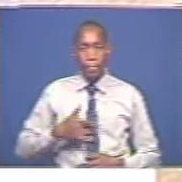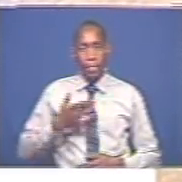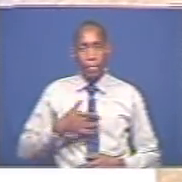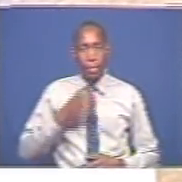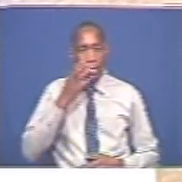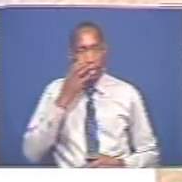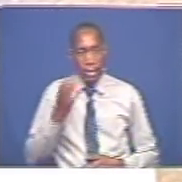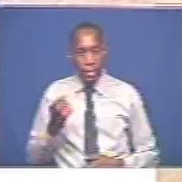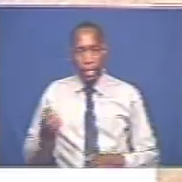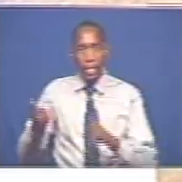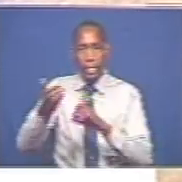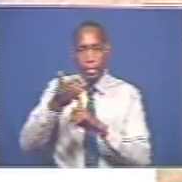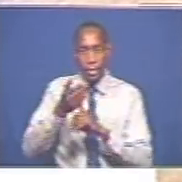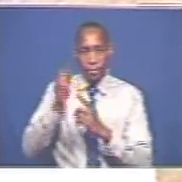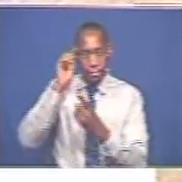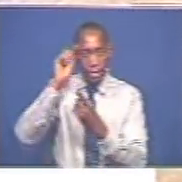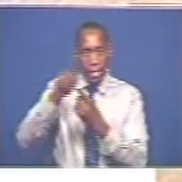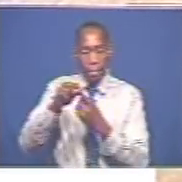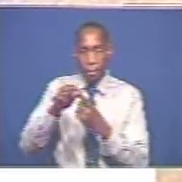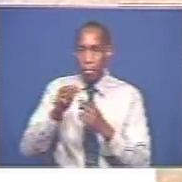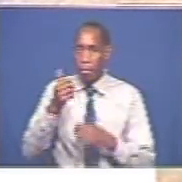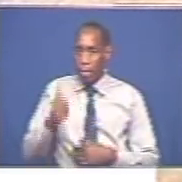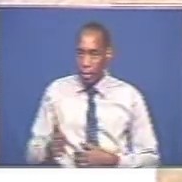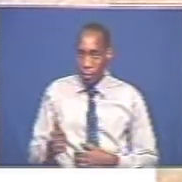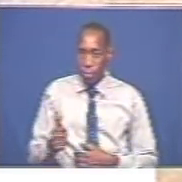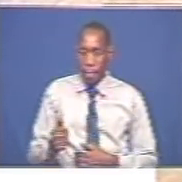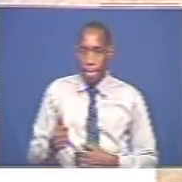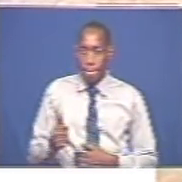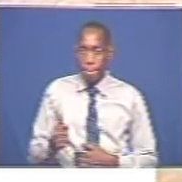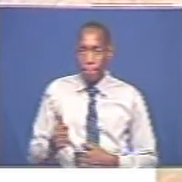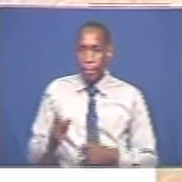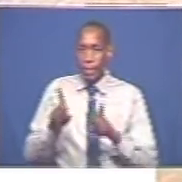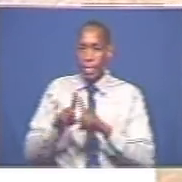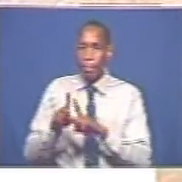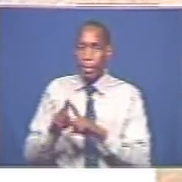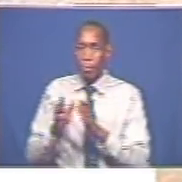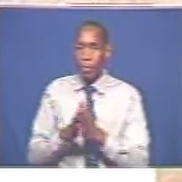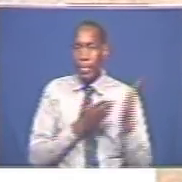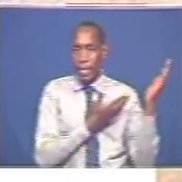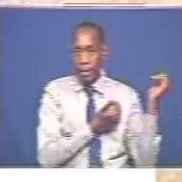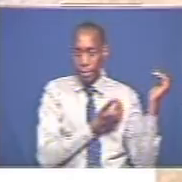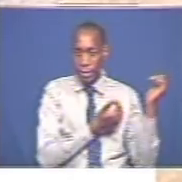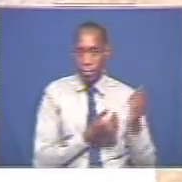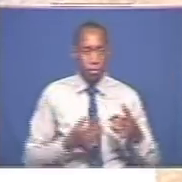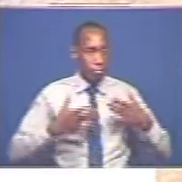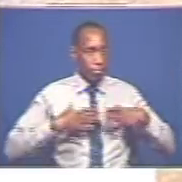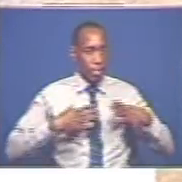not accomplish probably a certain task or a certain assignment the way you wanted it to happen. To people out there that would ask, is it that